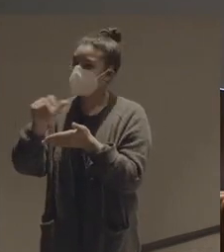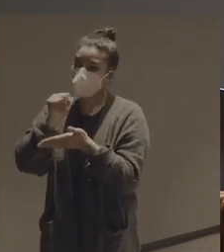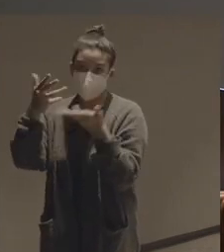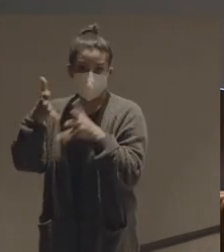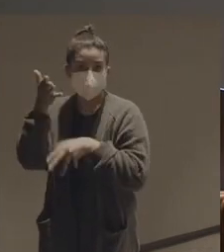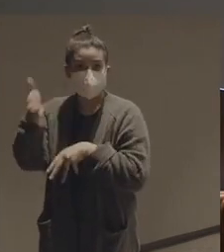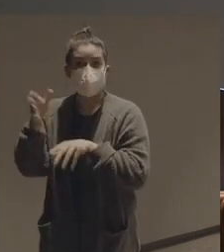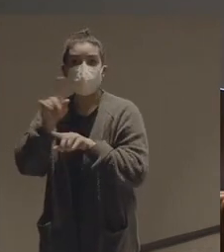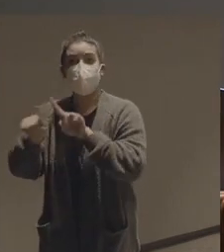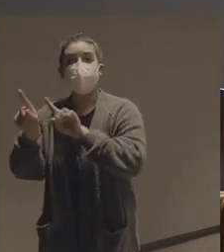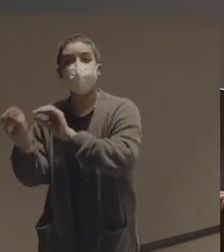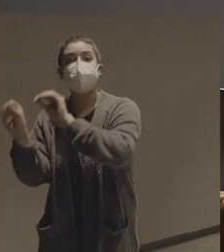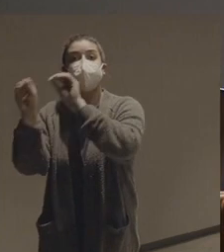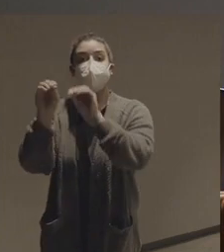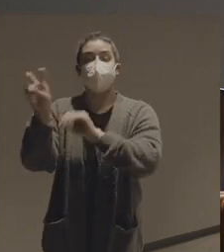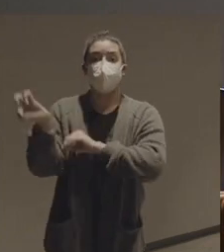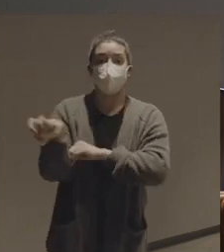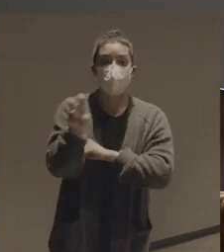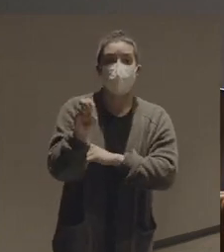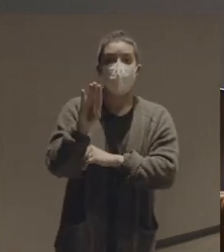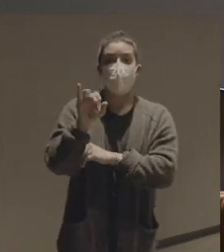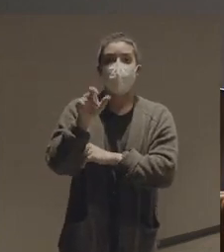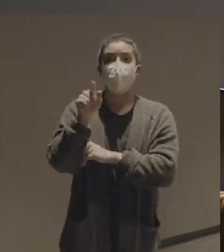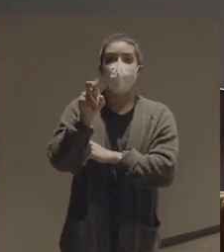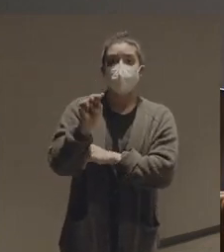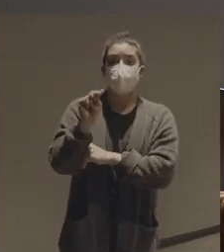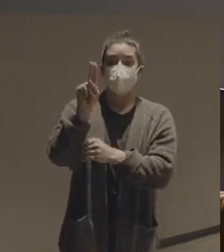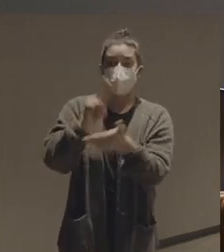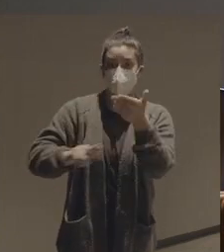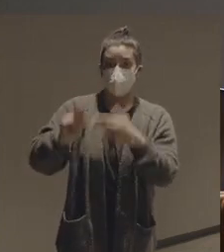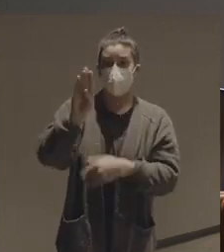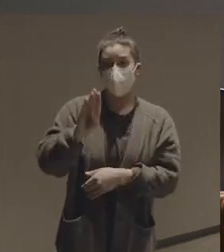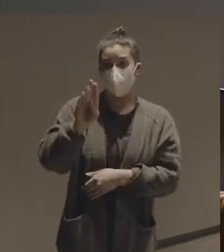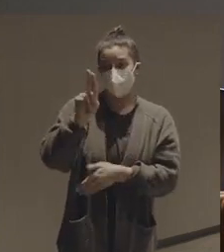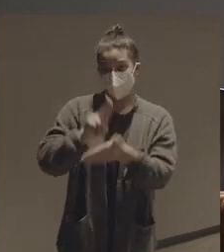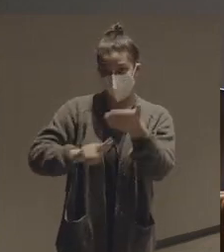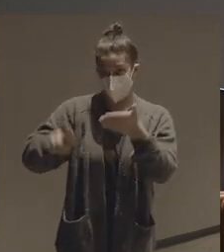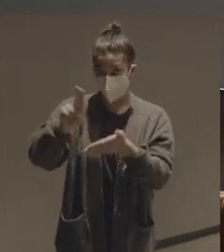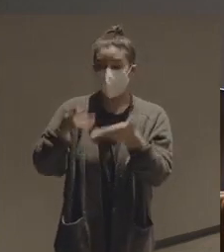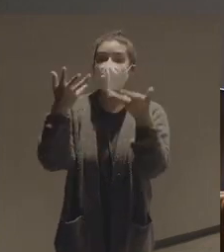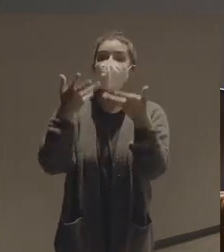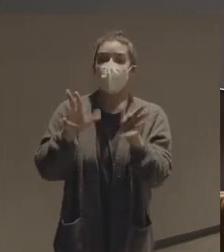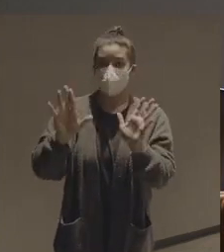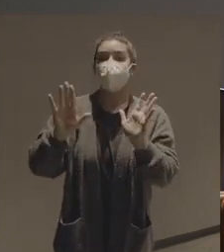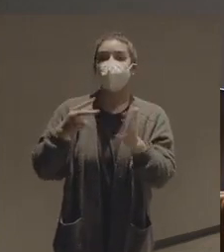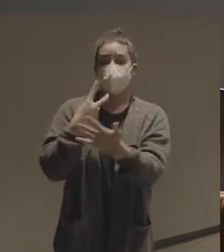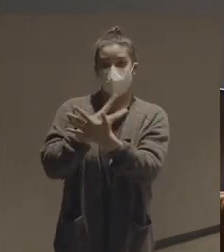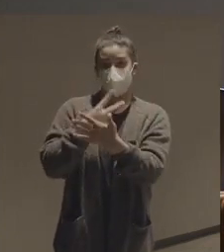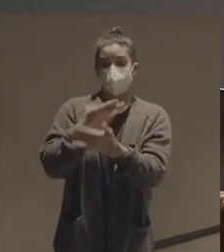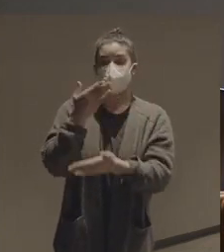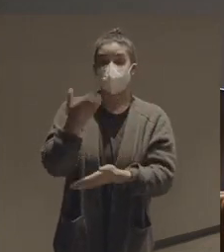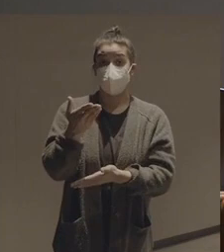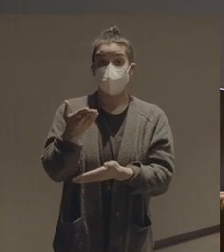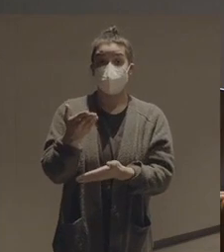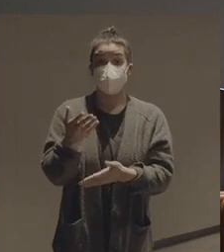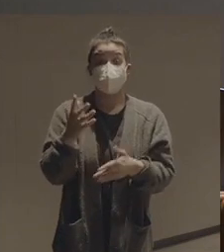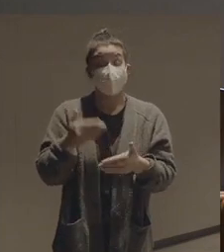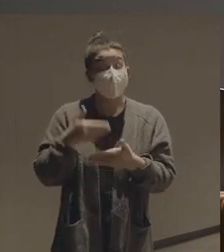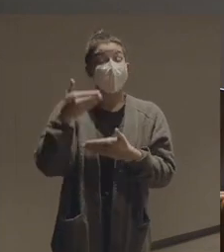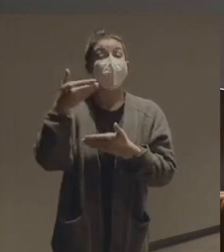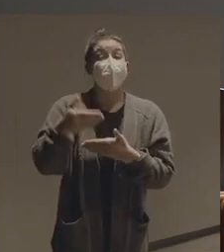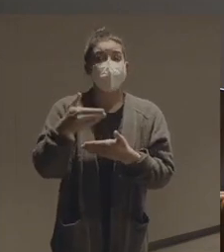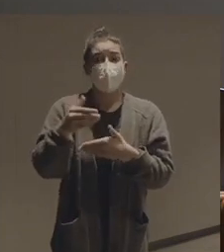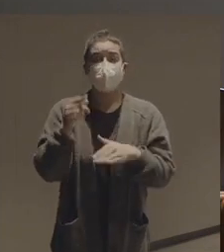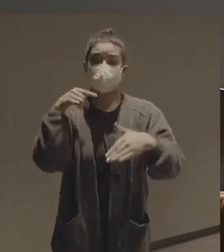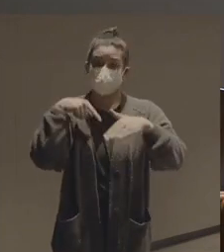She completed her master's and began to teach in middle school for a few years rather than enter a PhD program that she was offered to join at